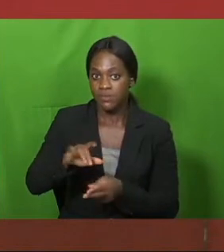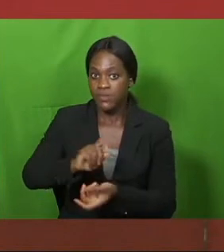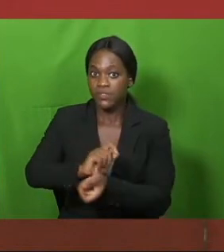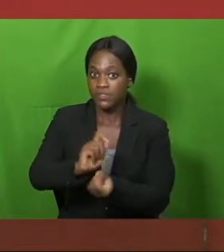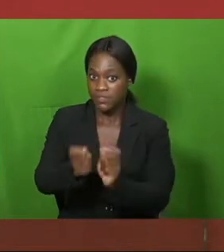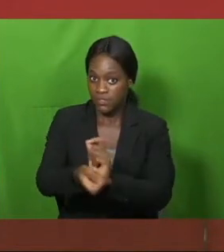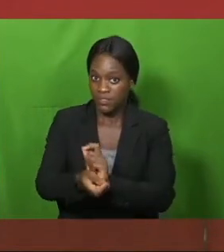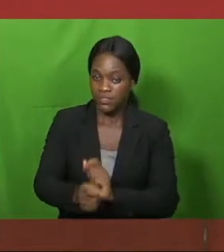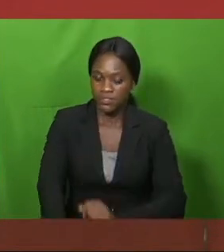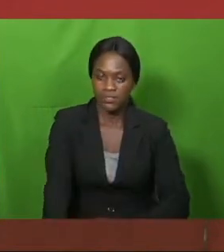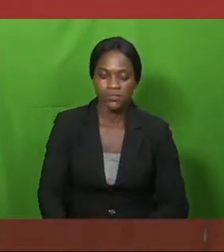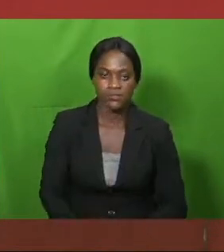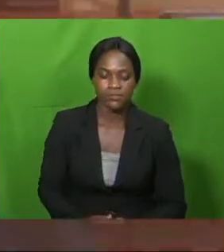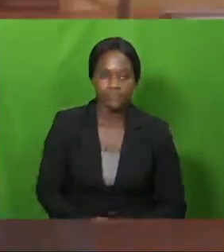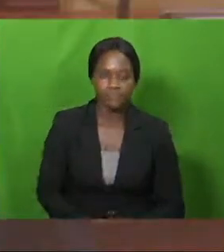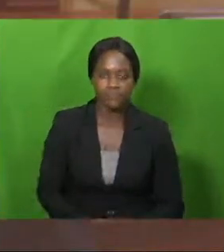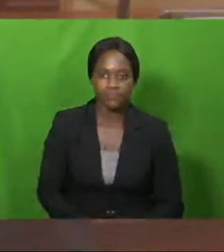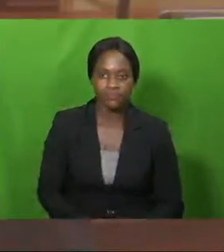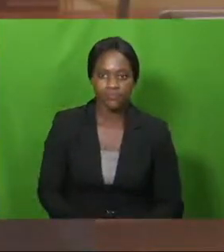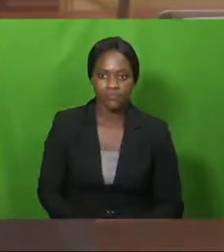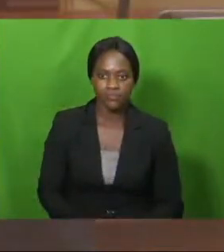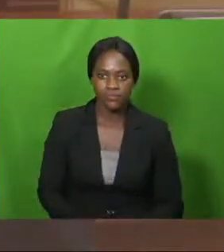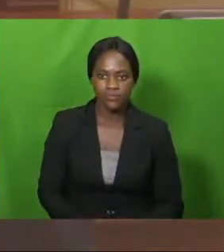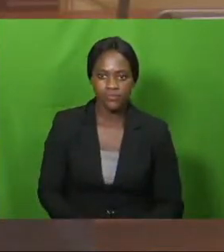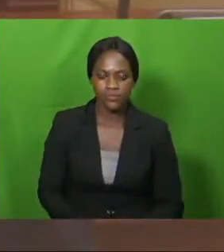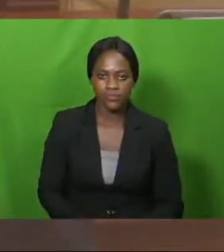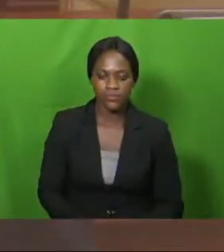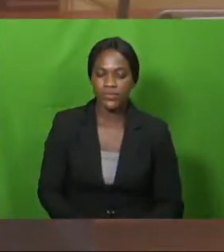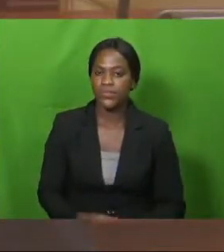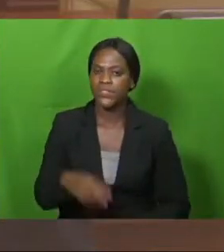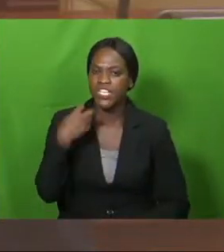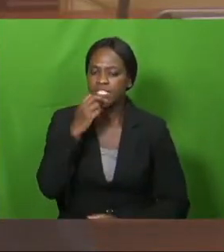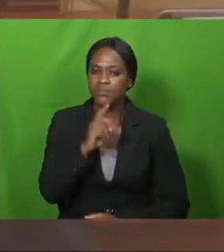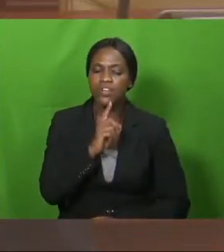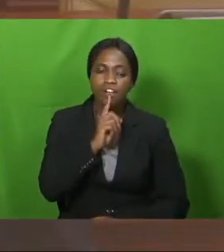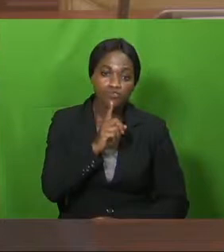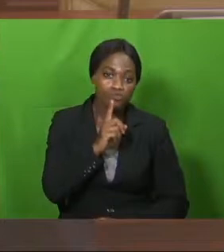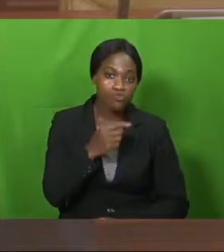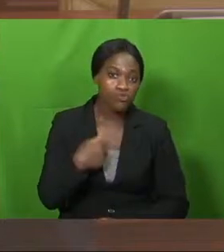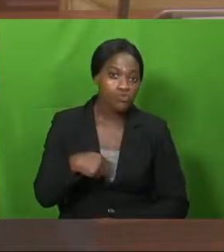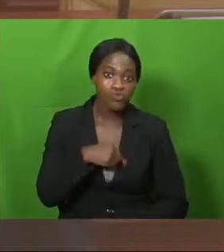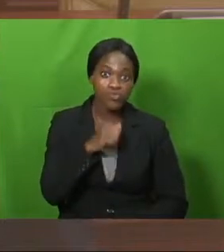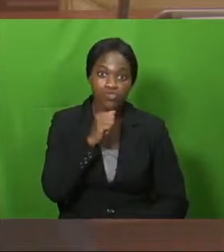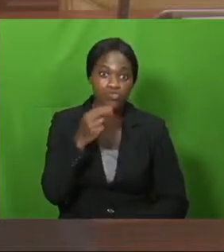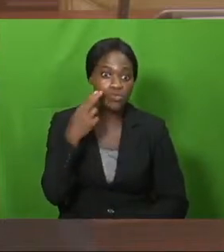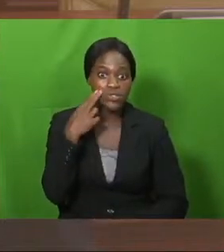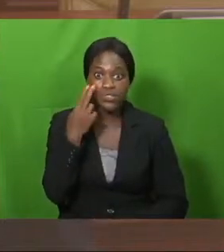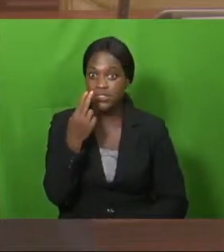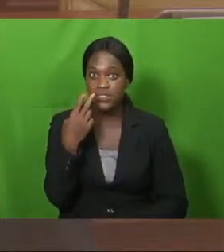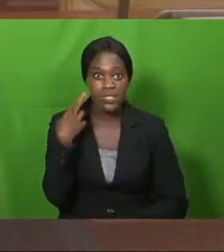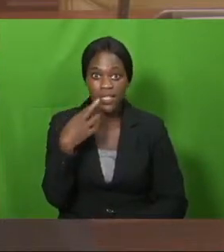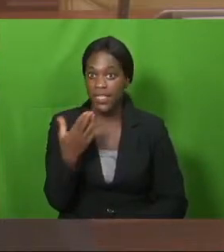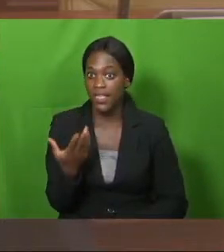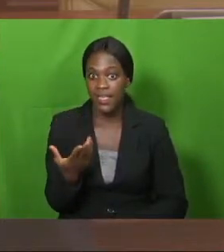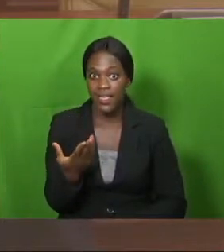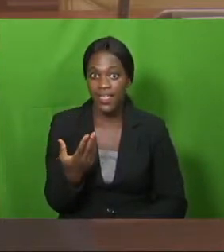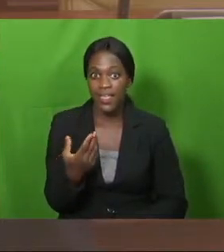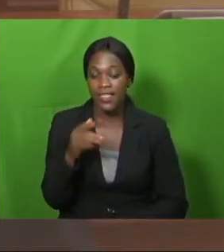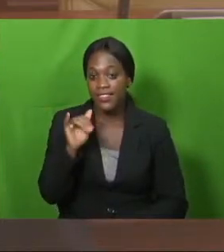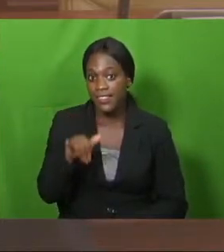Truth is that we didn't see the former First Lady. And I think this can be very easily